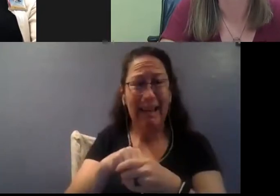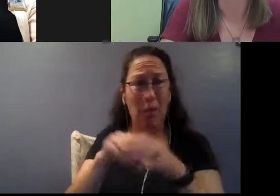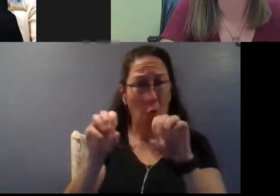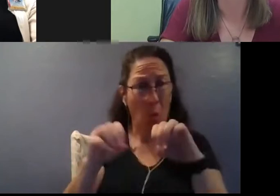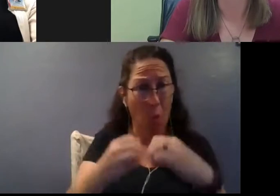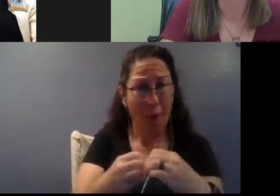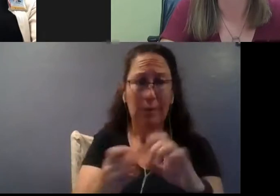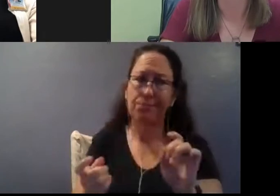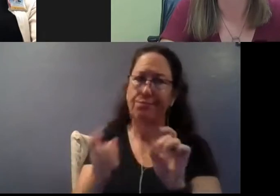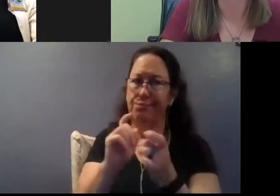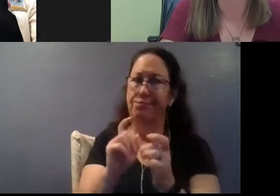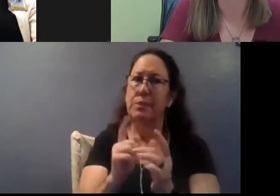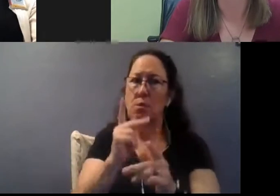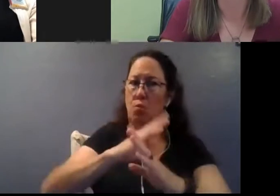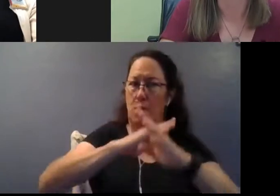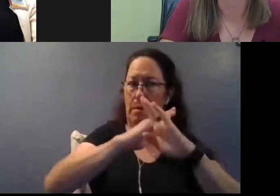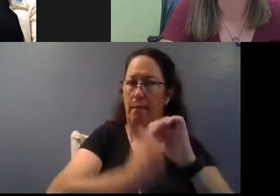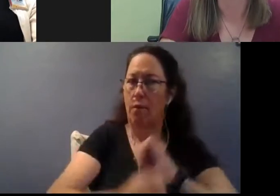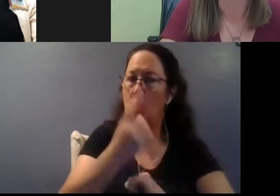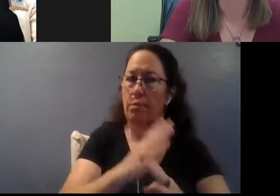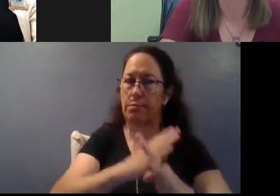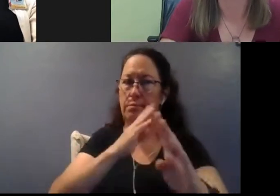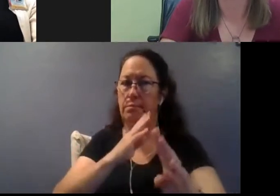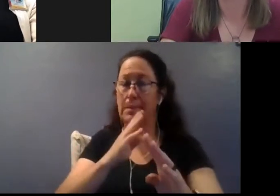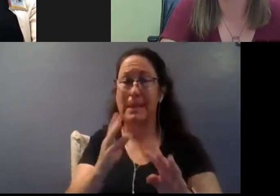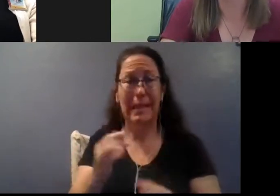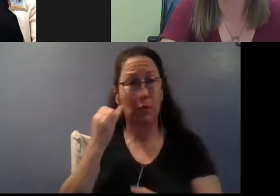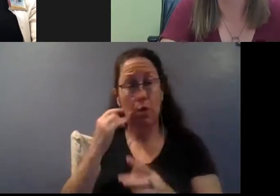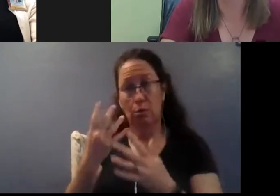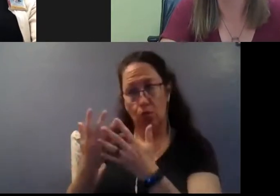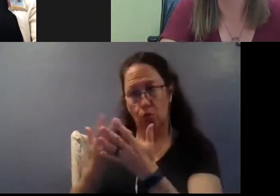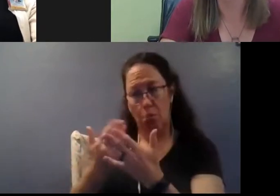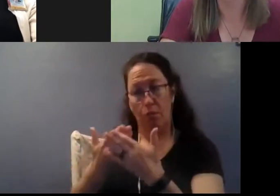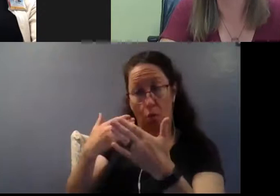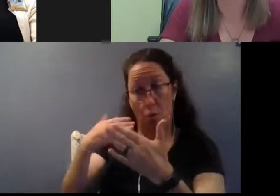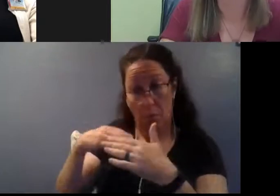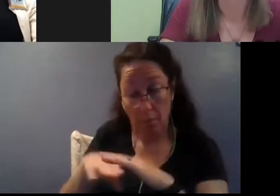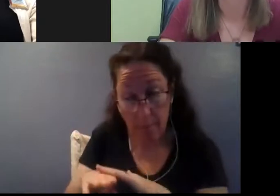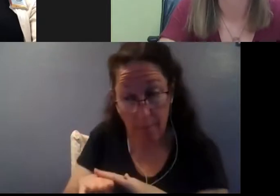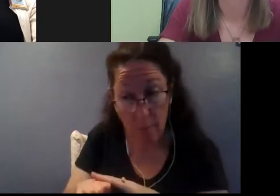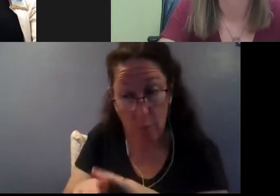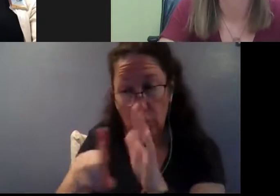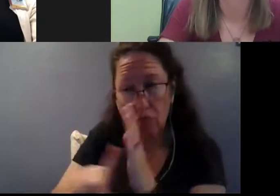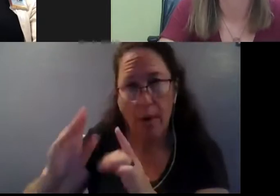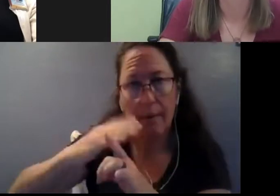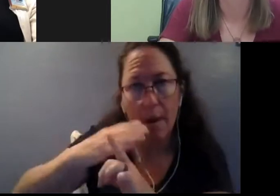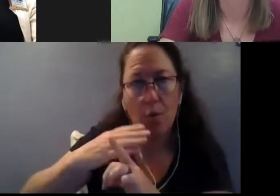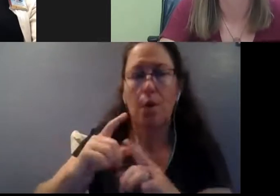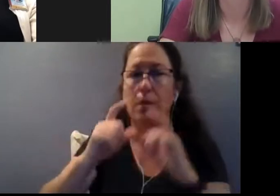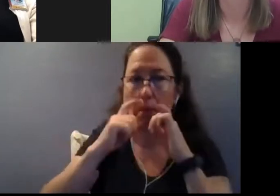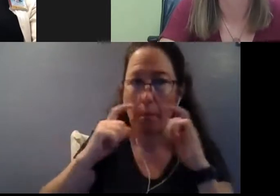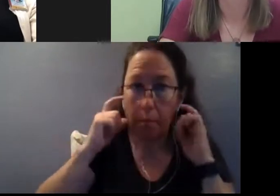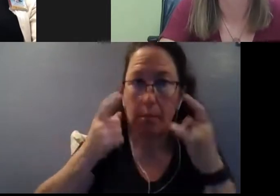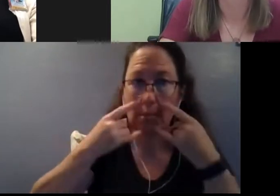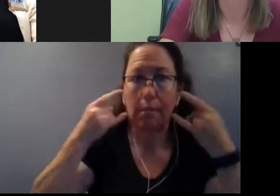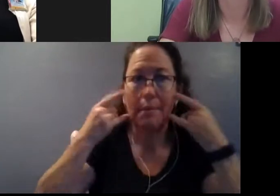made changes to keep everyone safe. Again, we're symptom screening before patients arrive in the clinic. Everyone is wearing masks, lots